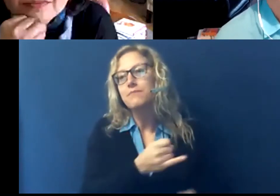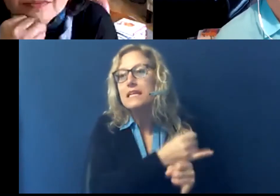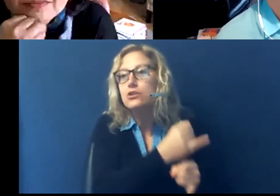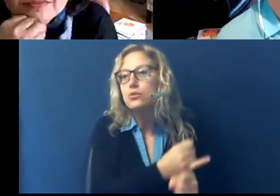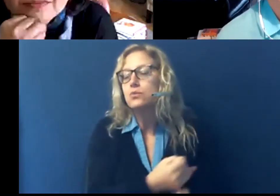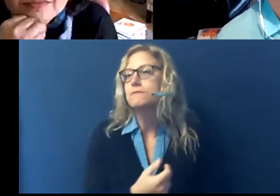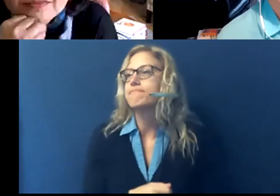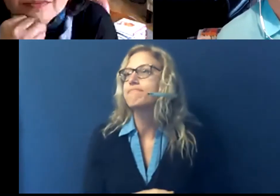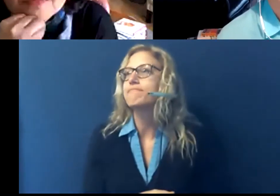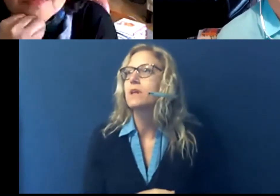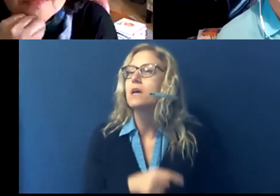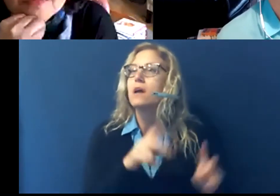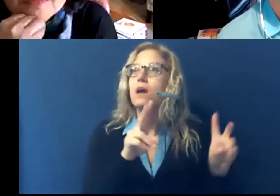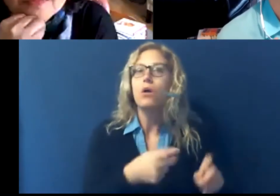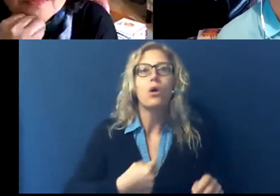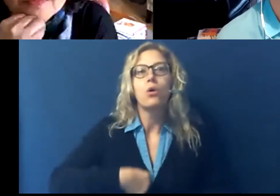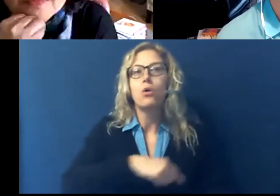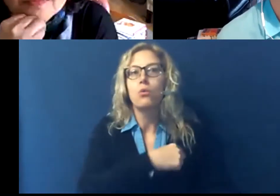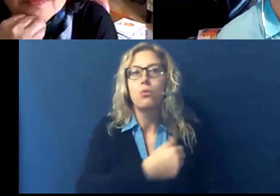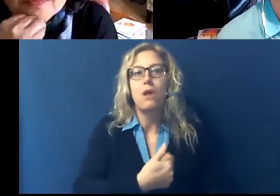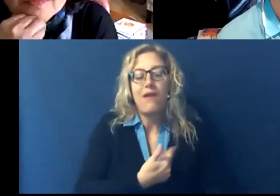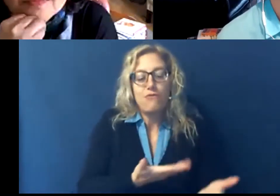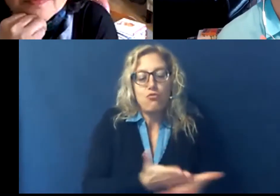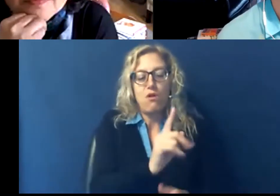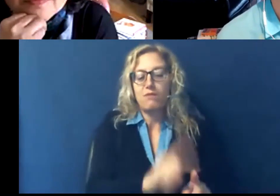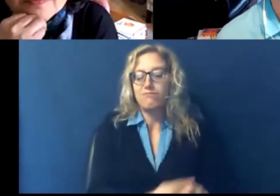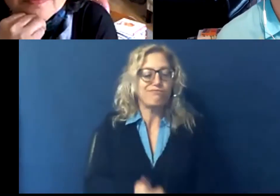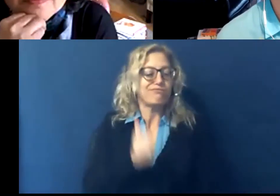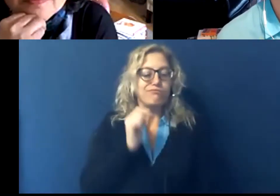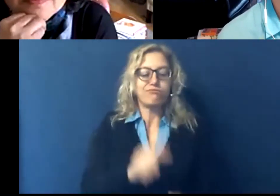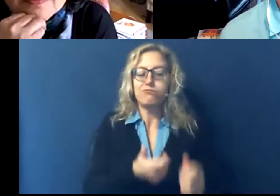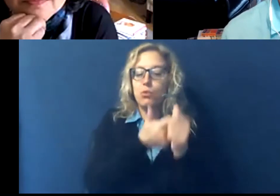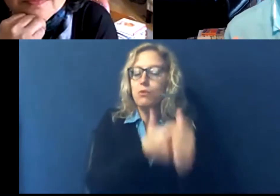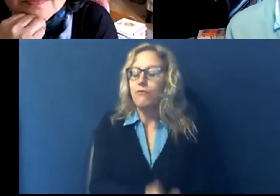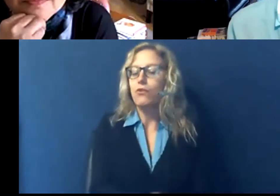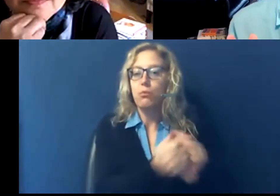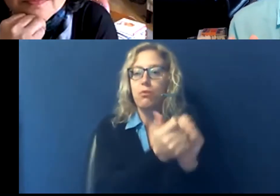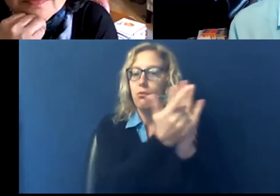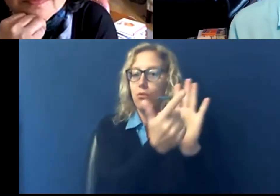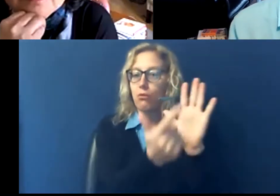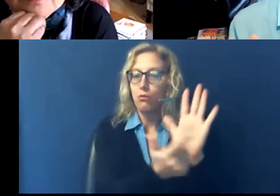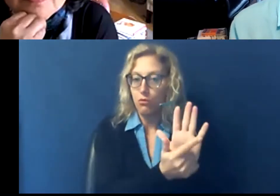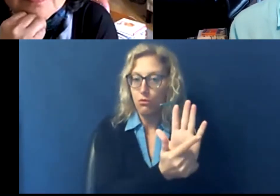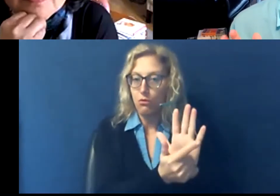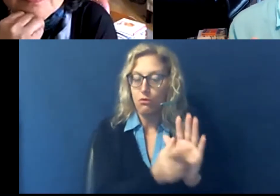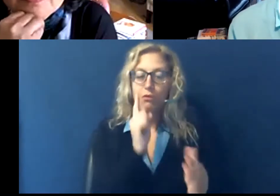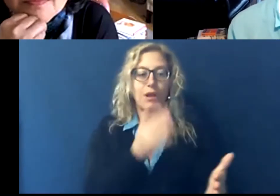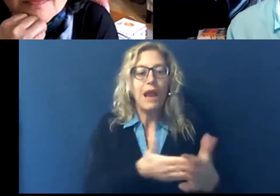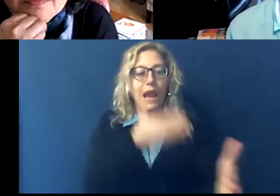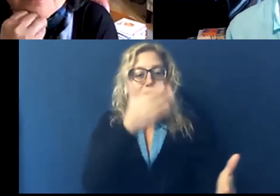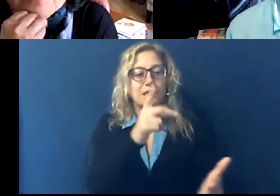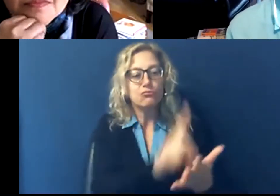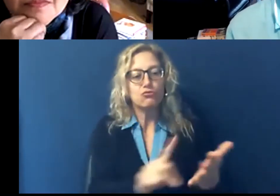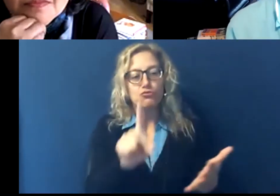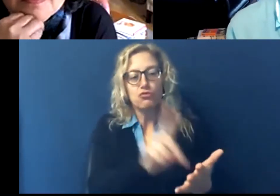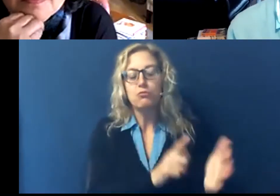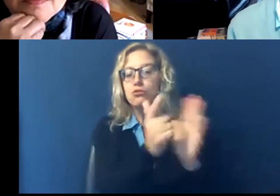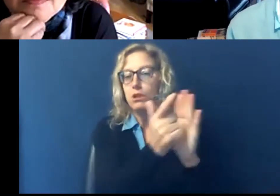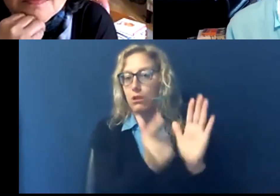say, we have a right to refuse to comply with a law. And here we're thinking about anti-discrimination laws. That's what we care